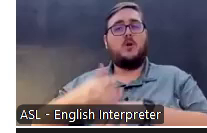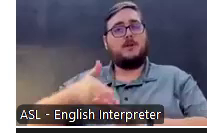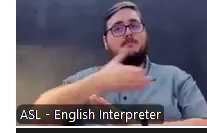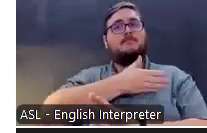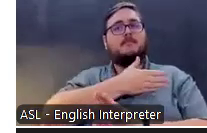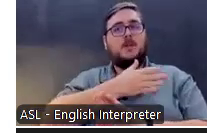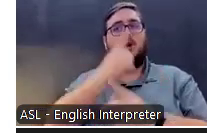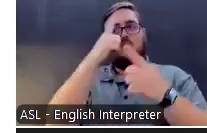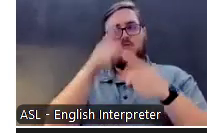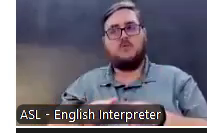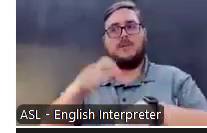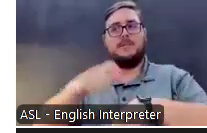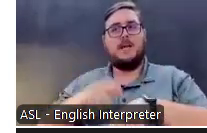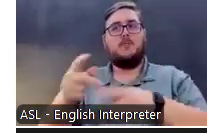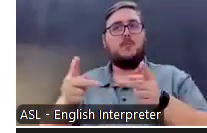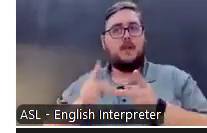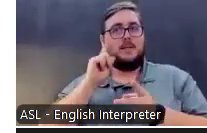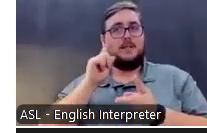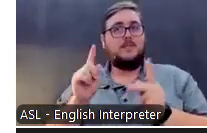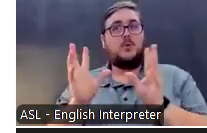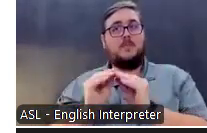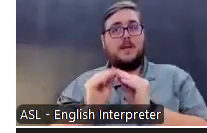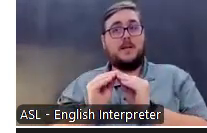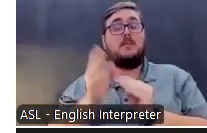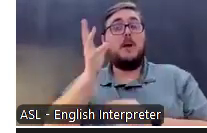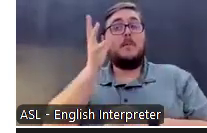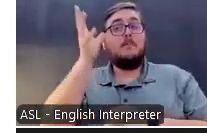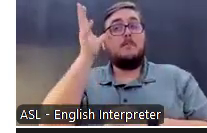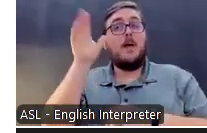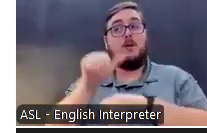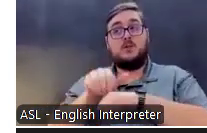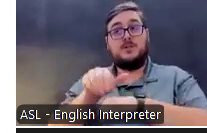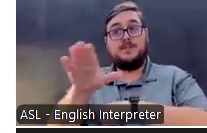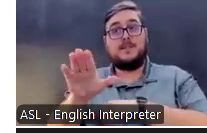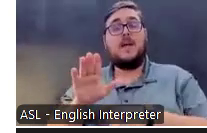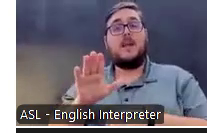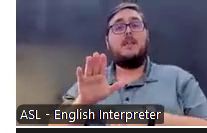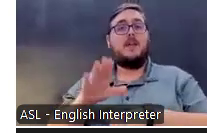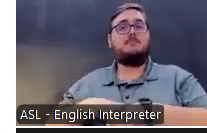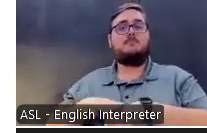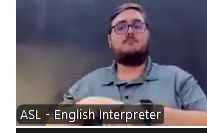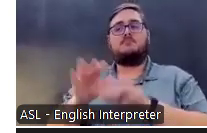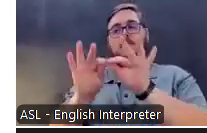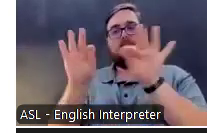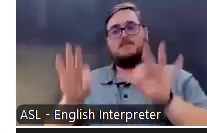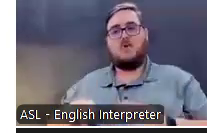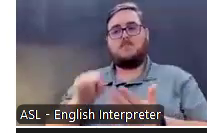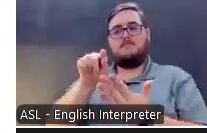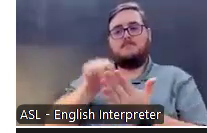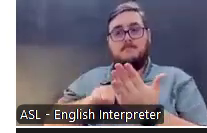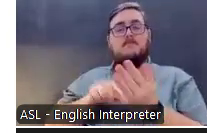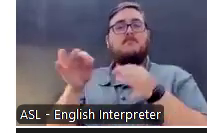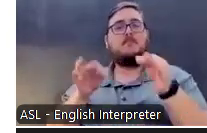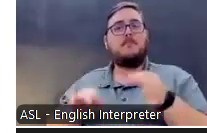A parent will be sent a notice of meeting, and that should be reviewed carefully. It should include the purpose of the meeting, along